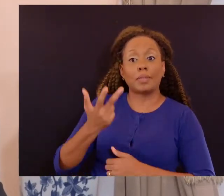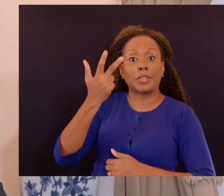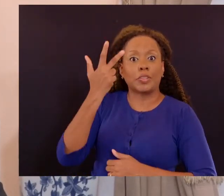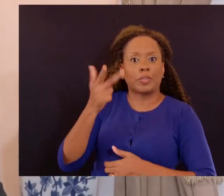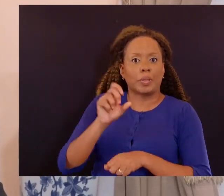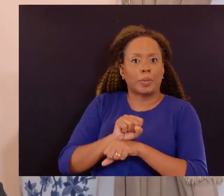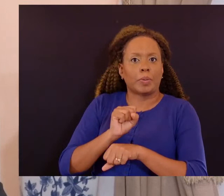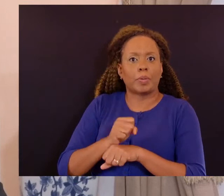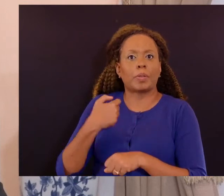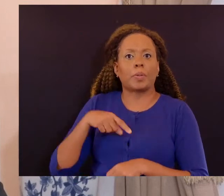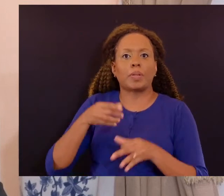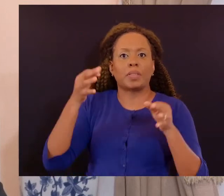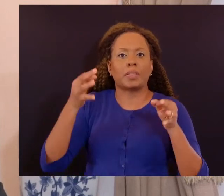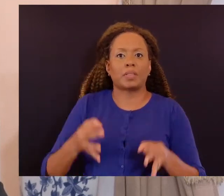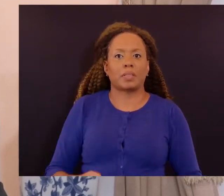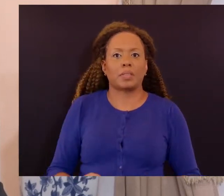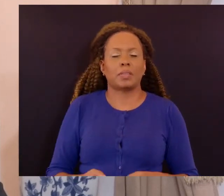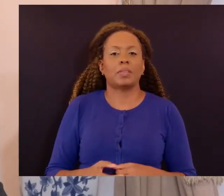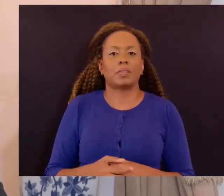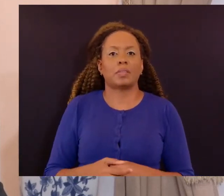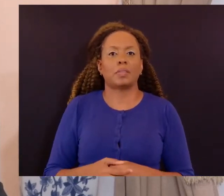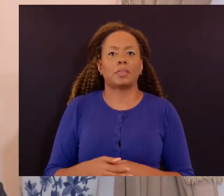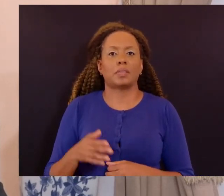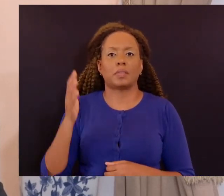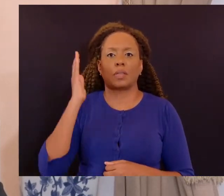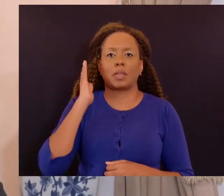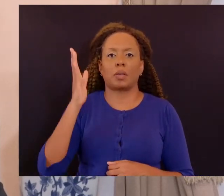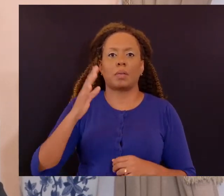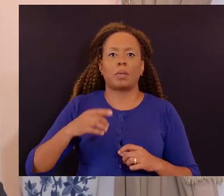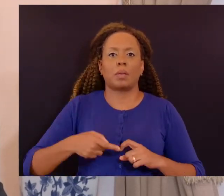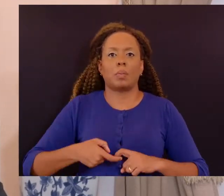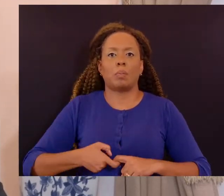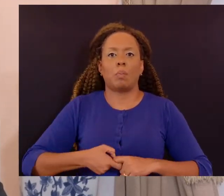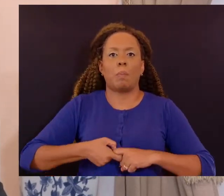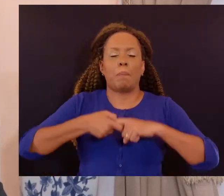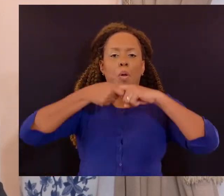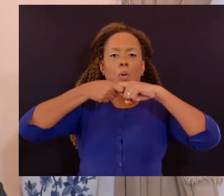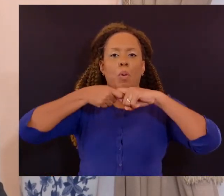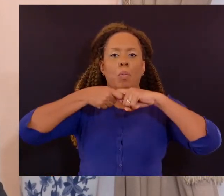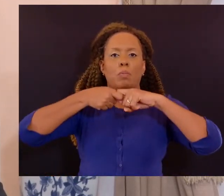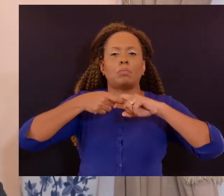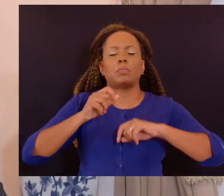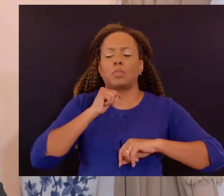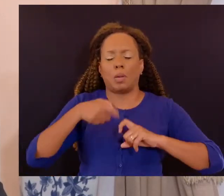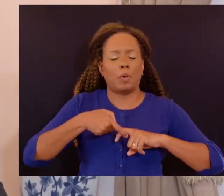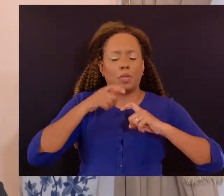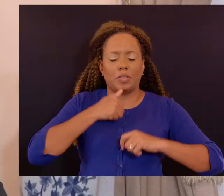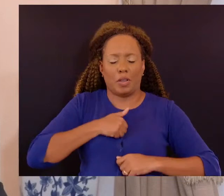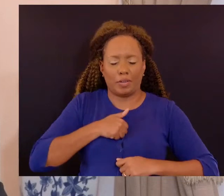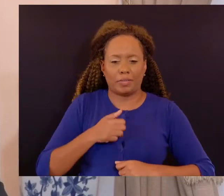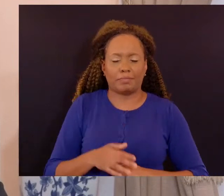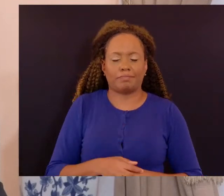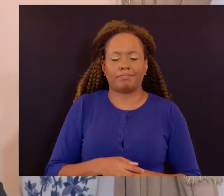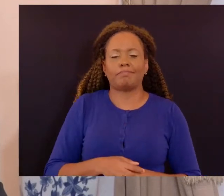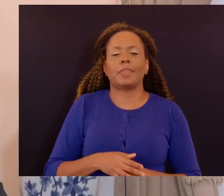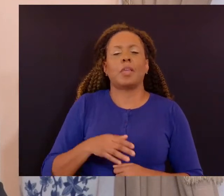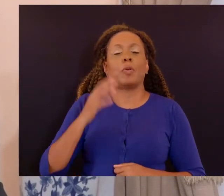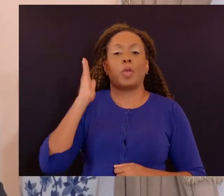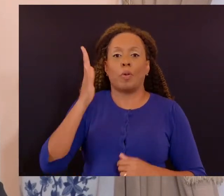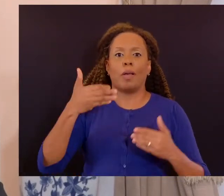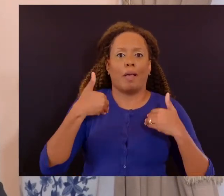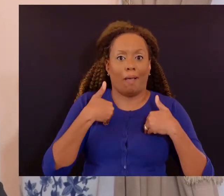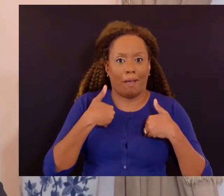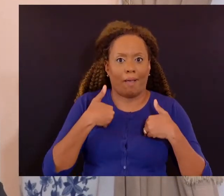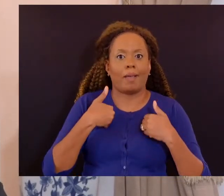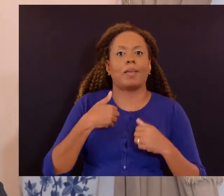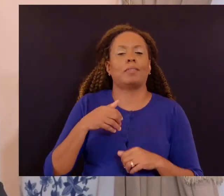been taken that we will hold the common entrance examination this year on the 28th of July. particularly because many of